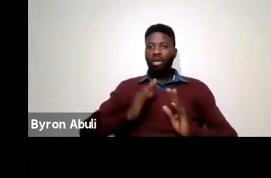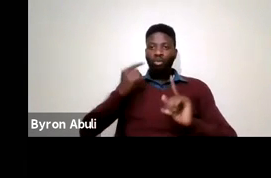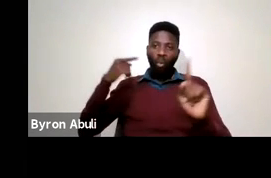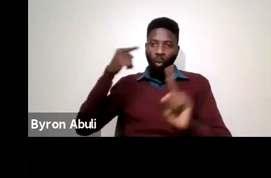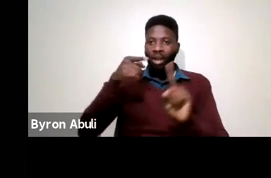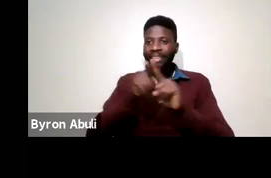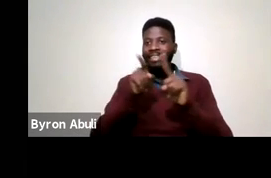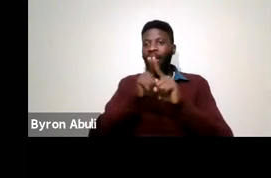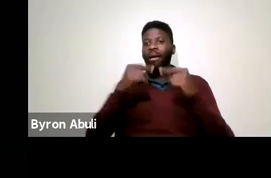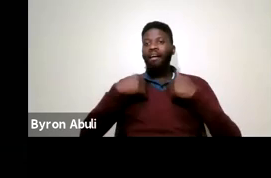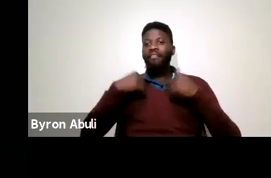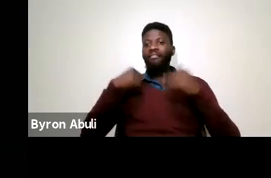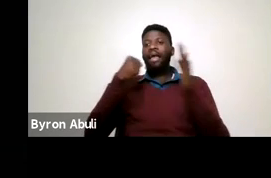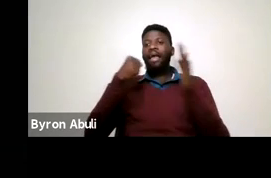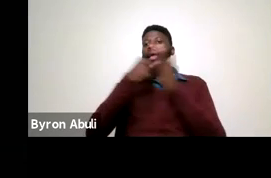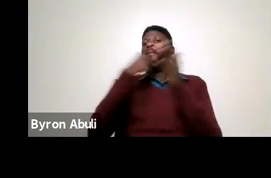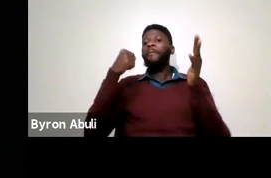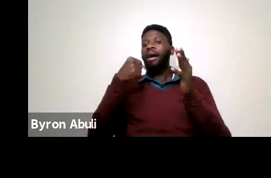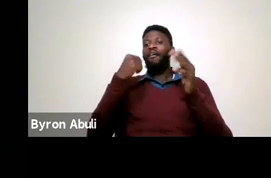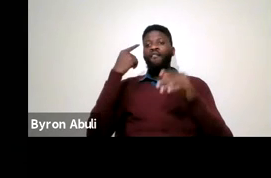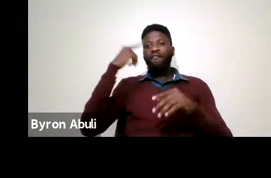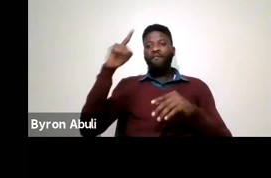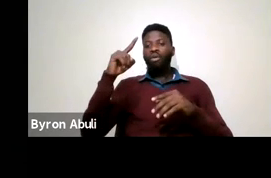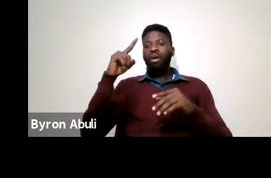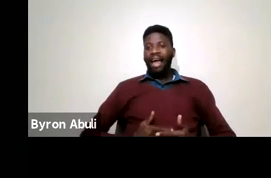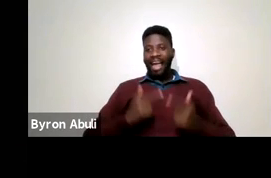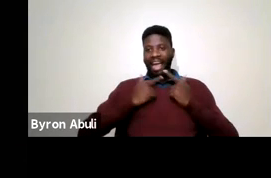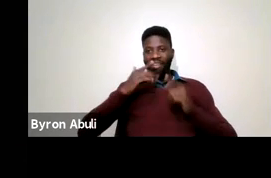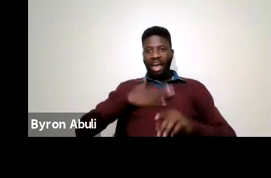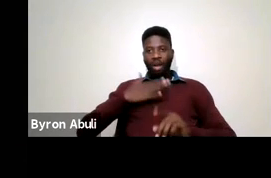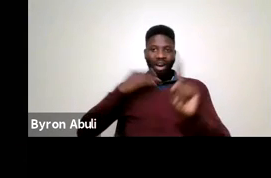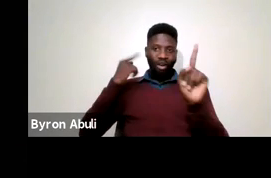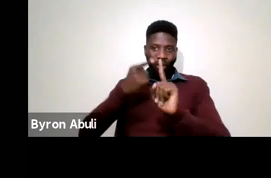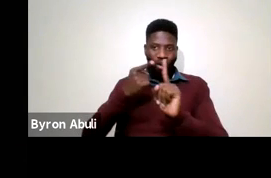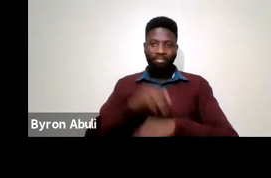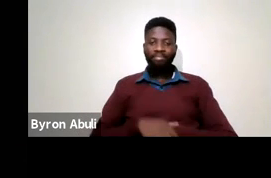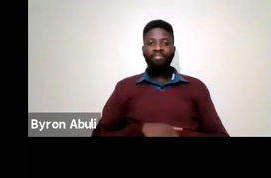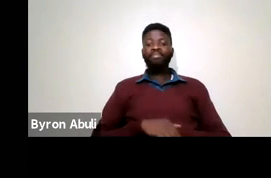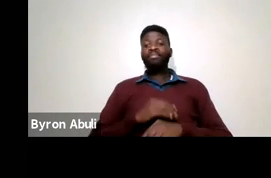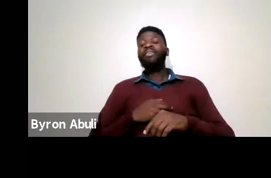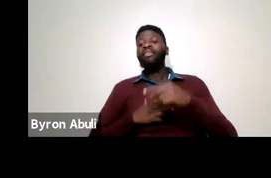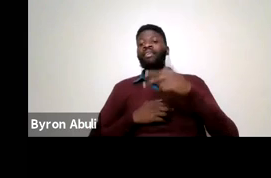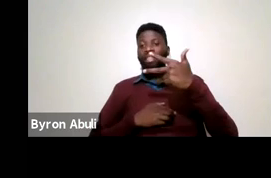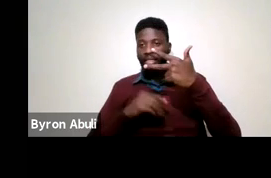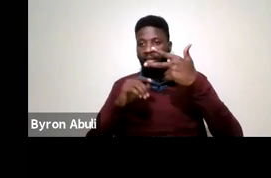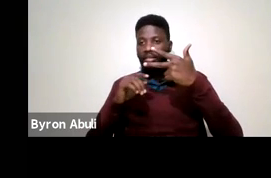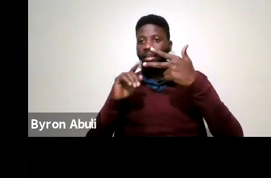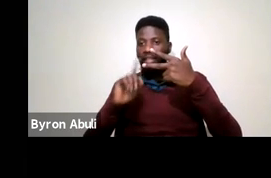life? Number 3, we'll then see how we can set realistic goals. So we'll also take some